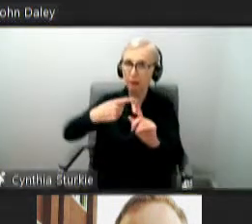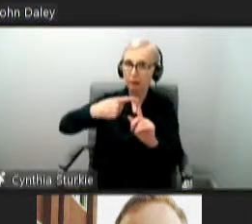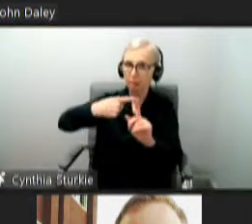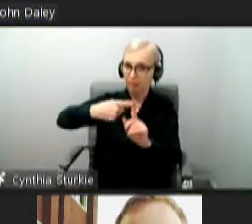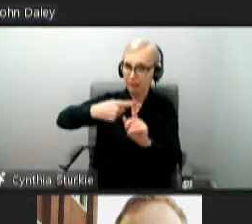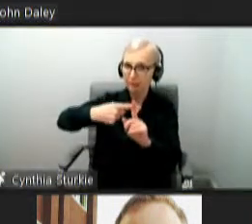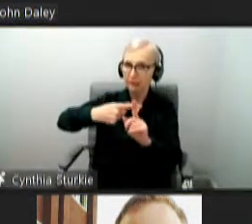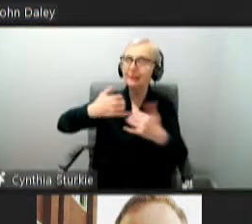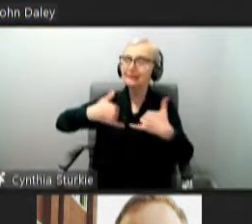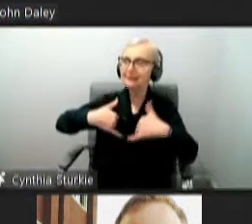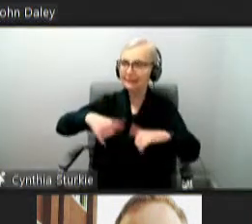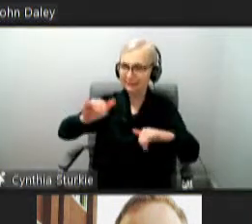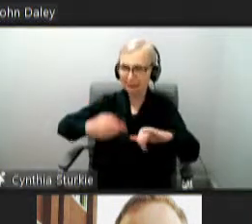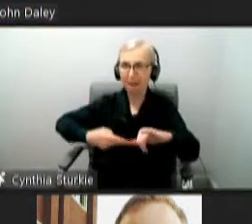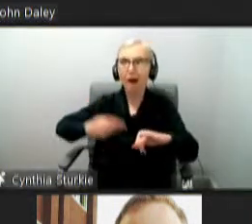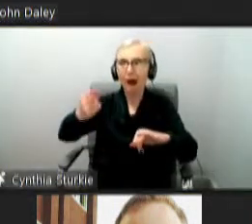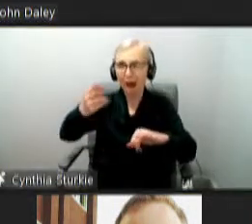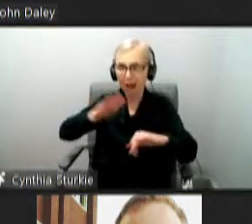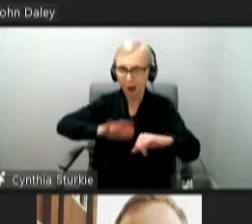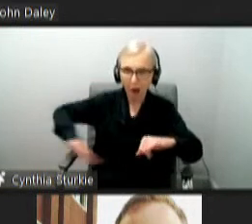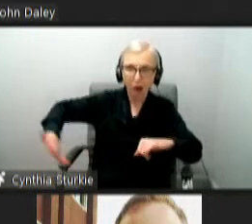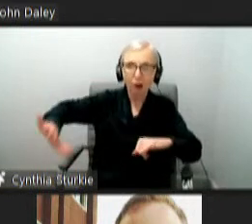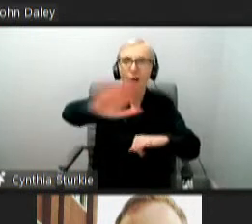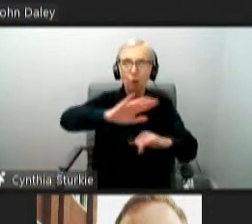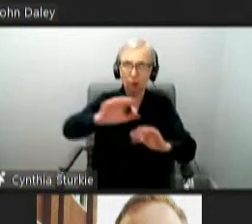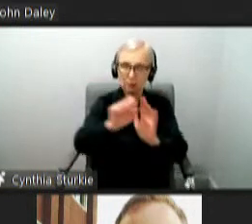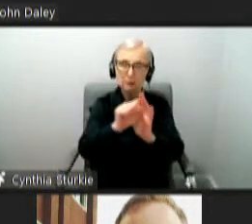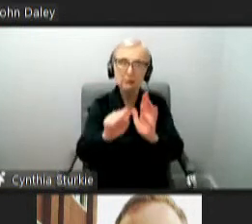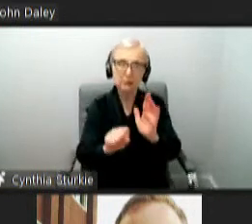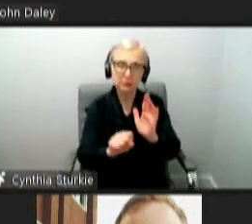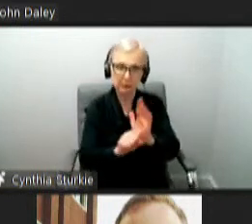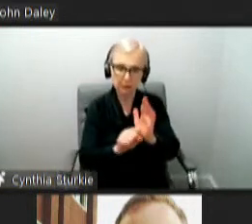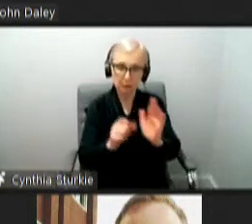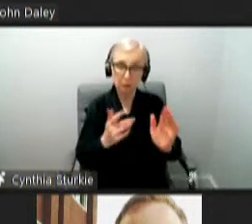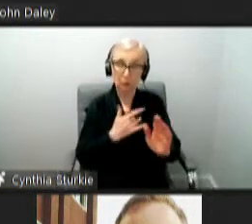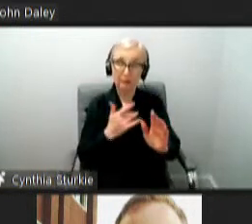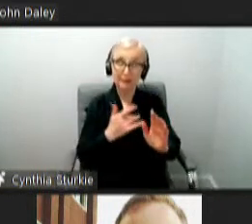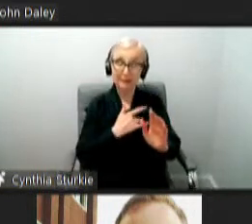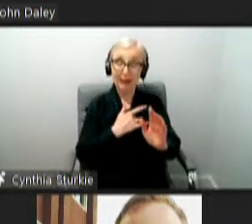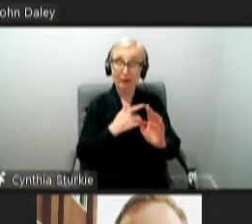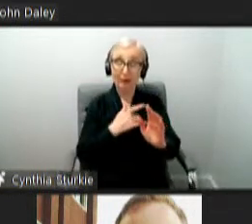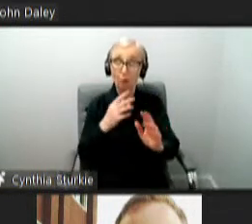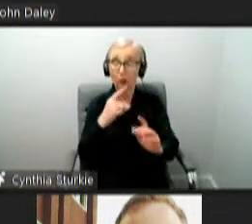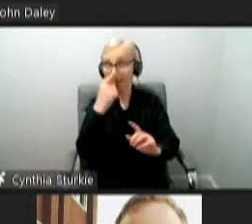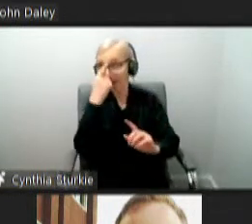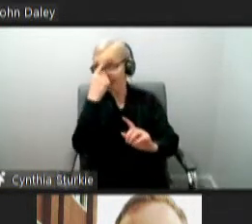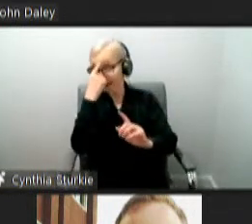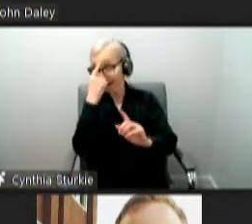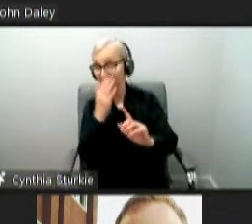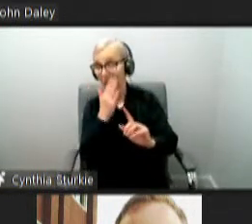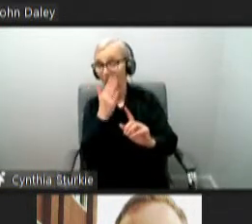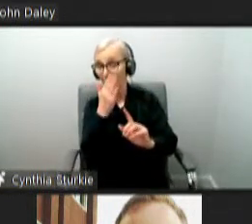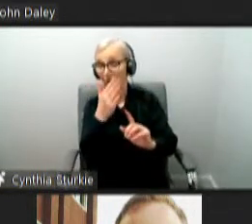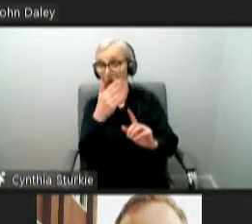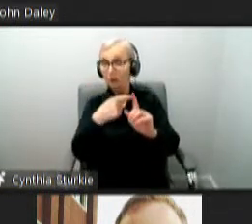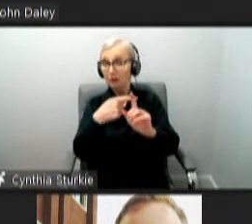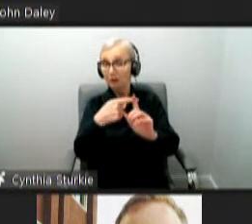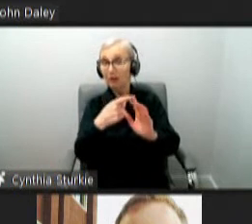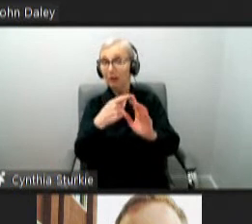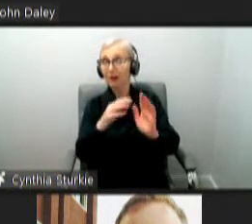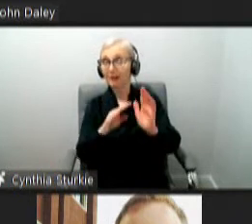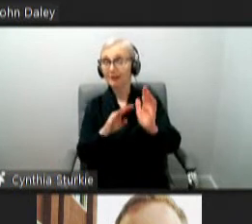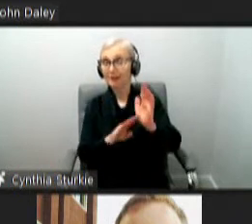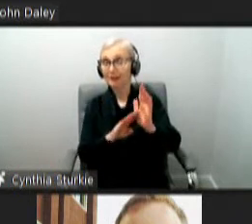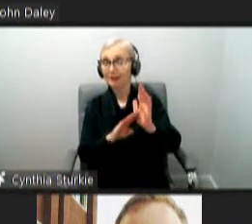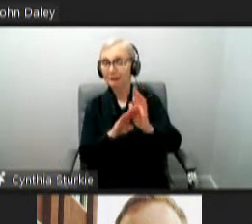remains high across the state. And so when I say that we are feeling optimistic about the data, I'm feeling optimistic about the trajectory of the